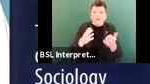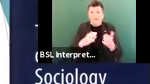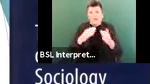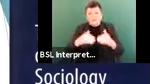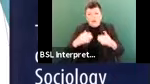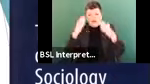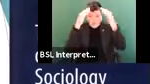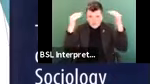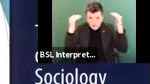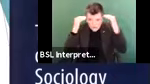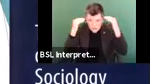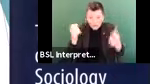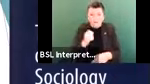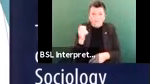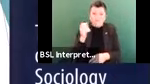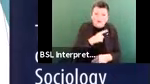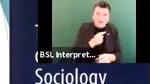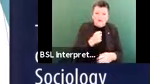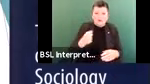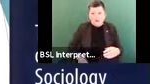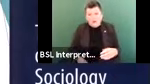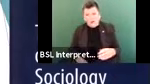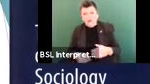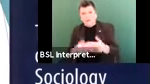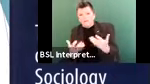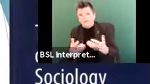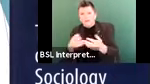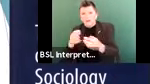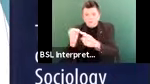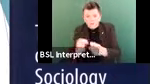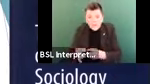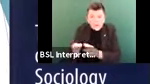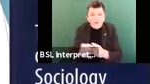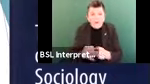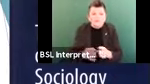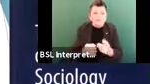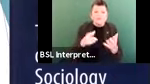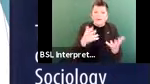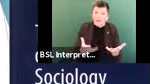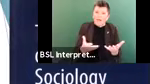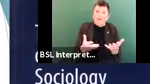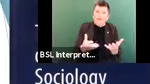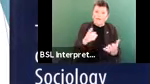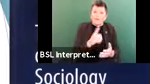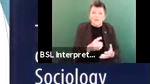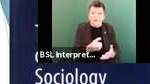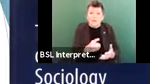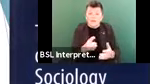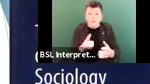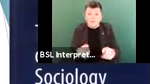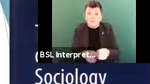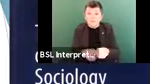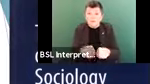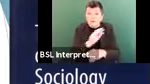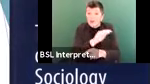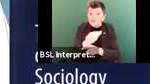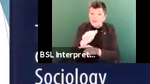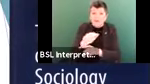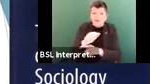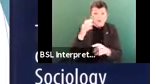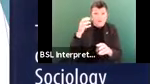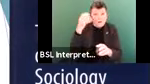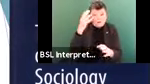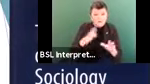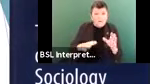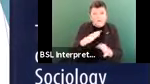Russia, China, certainly India at some point, and other Western countries anyway. Of those topics, I